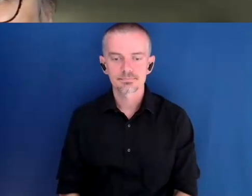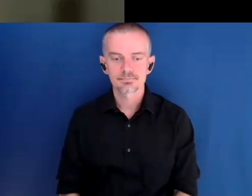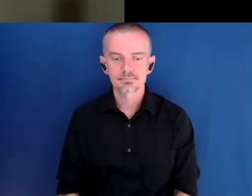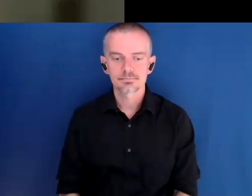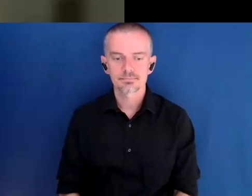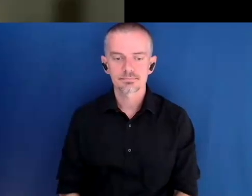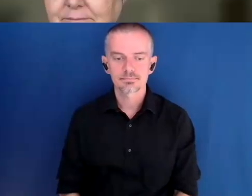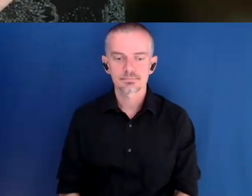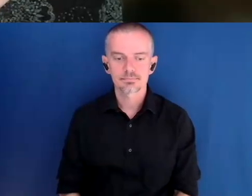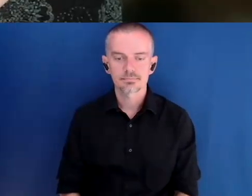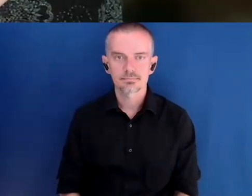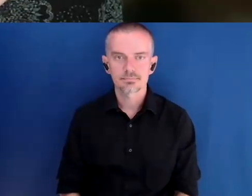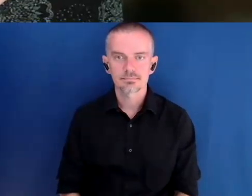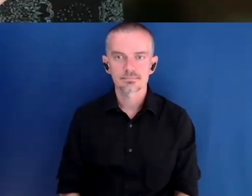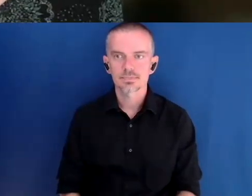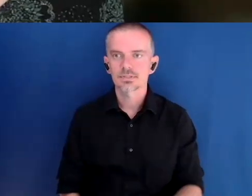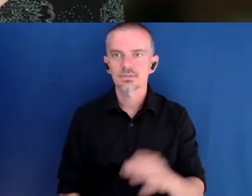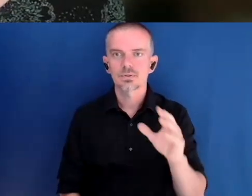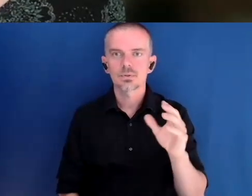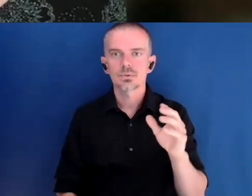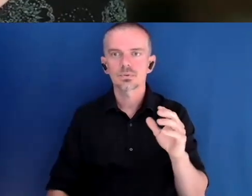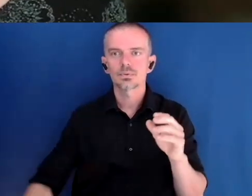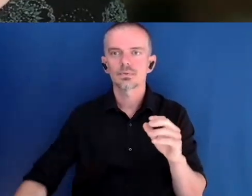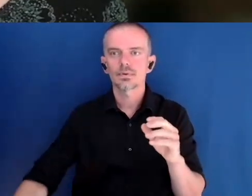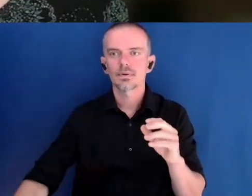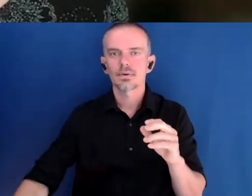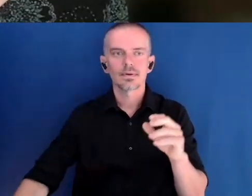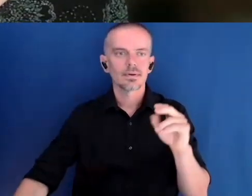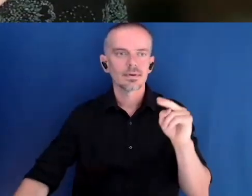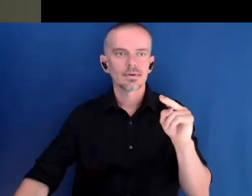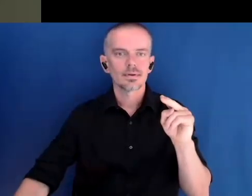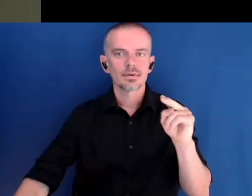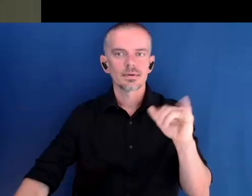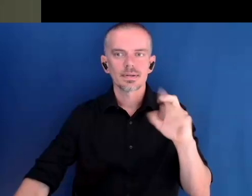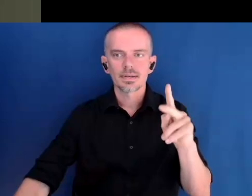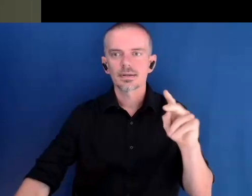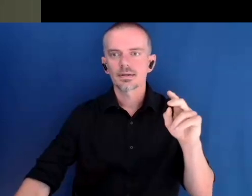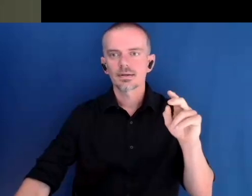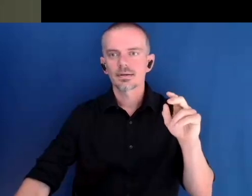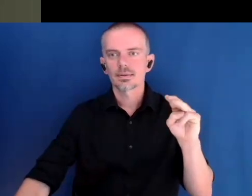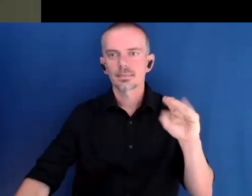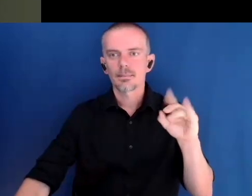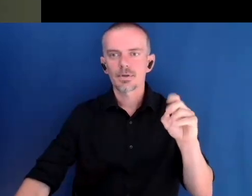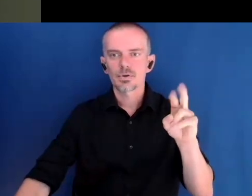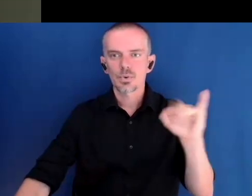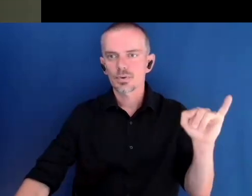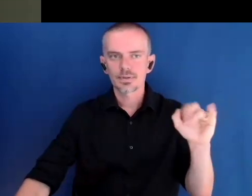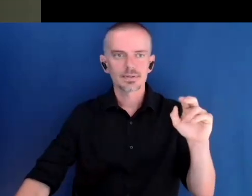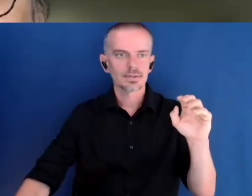So Midori, Eitan, Nick, hopefully have you joining on.